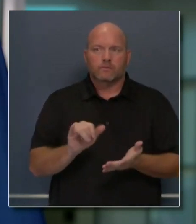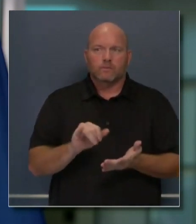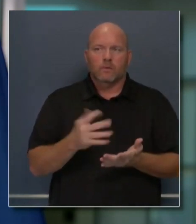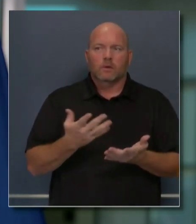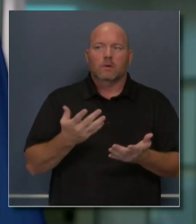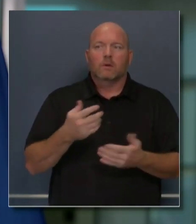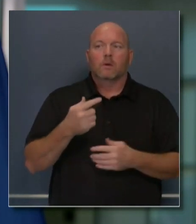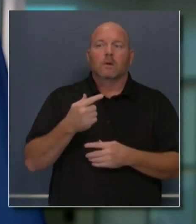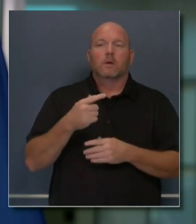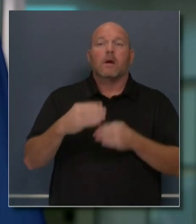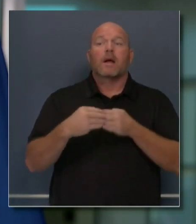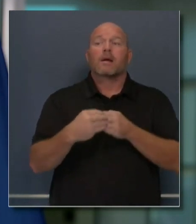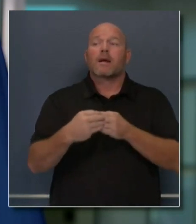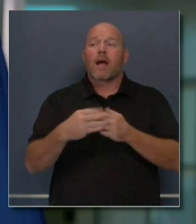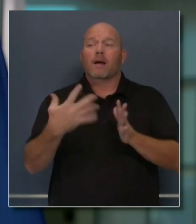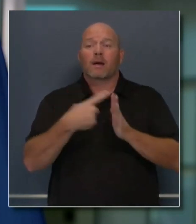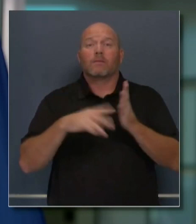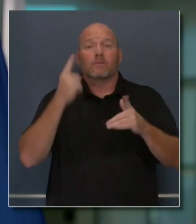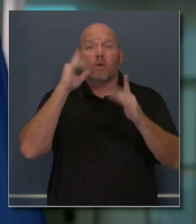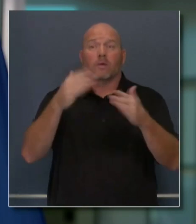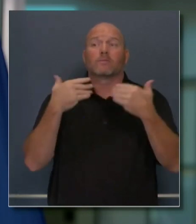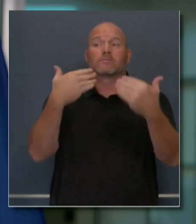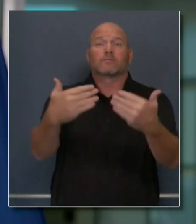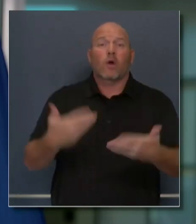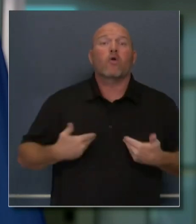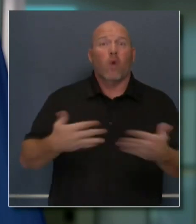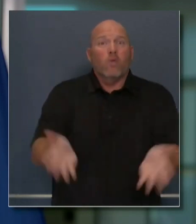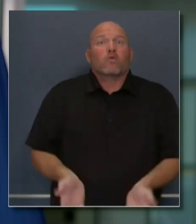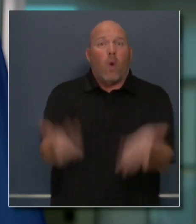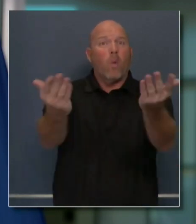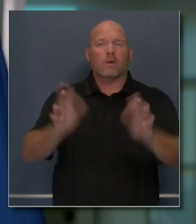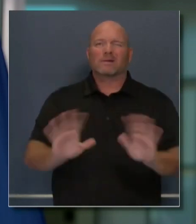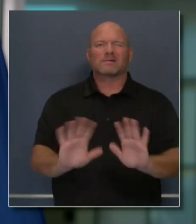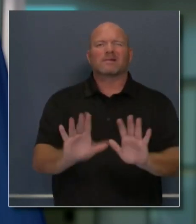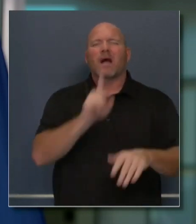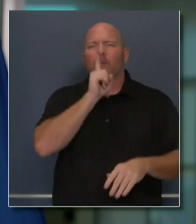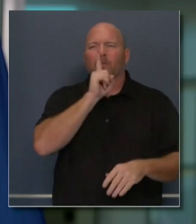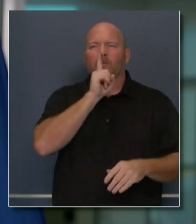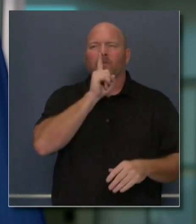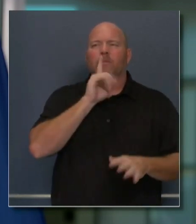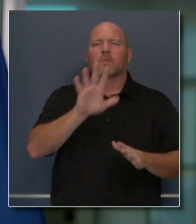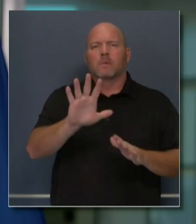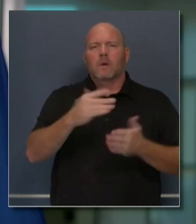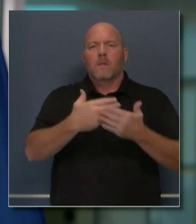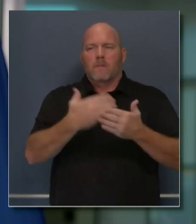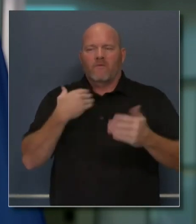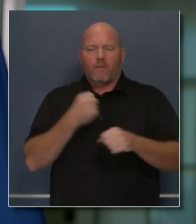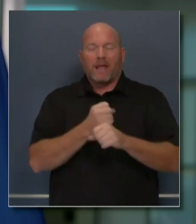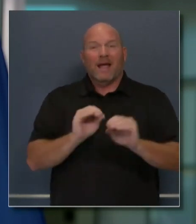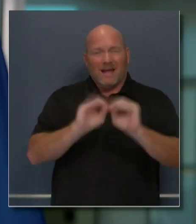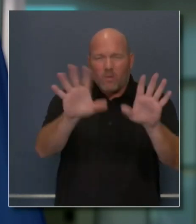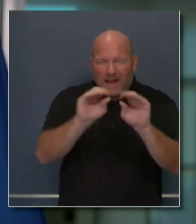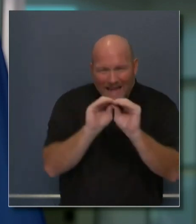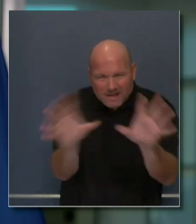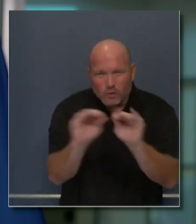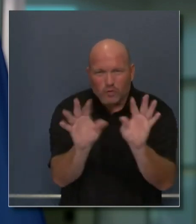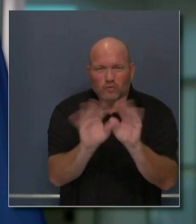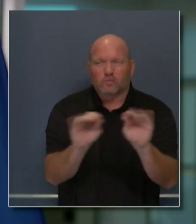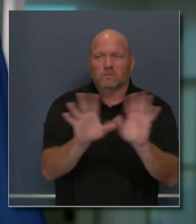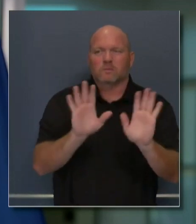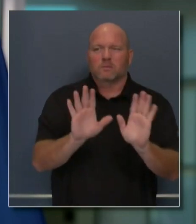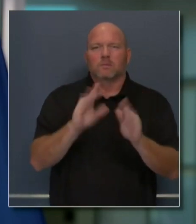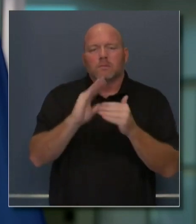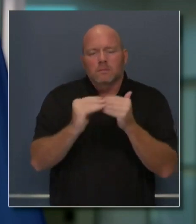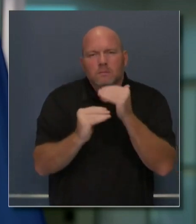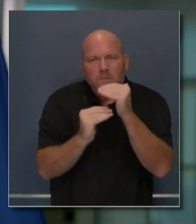go. In the past, we have seen when we put out guidance and we make it clear that the pace and the protocols related